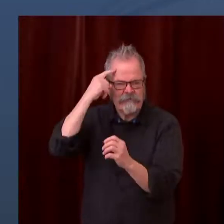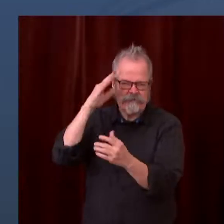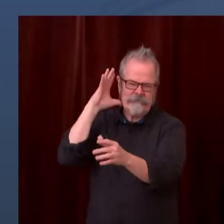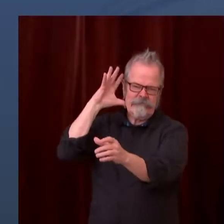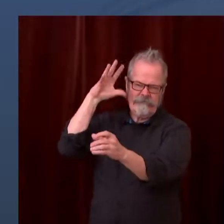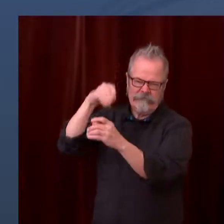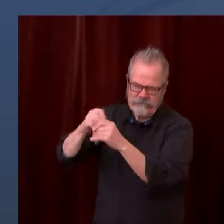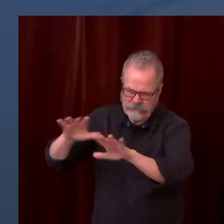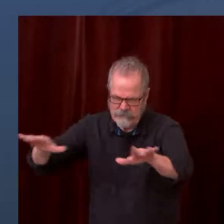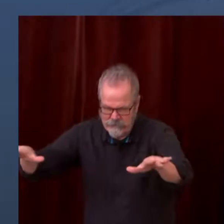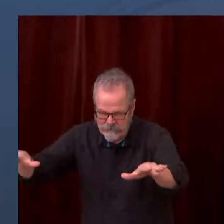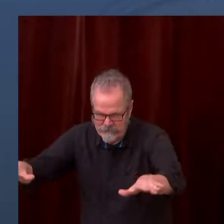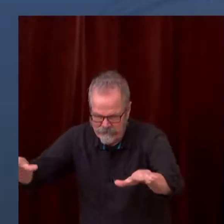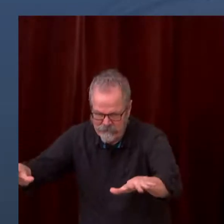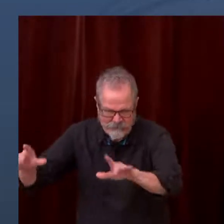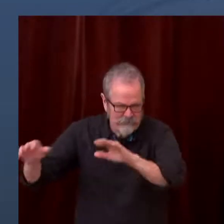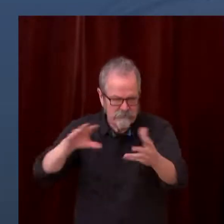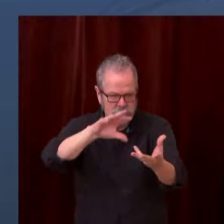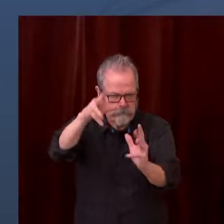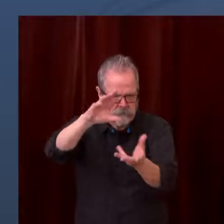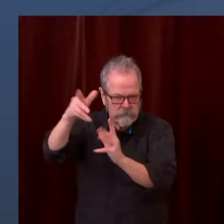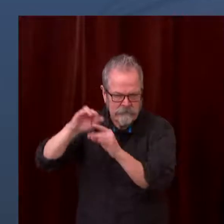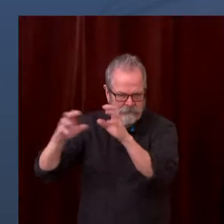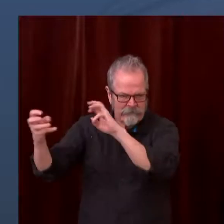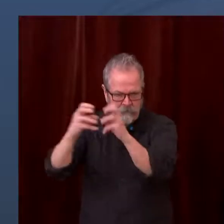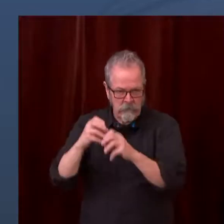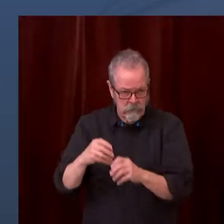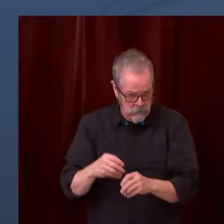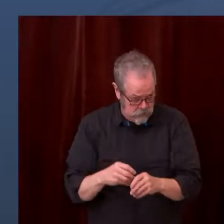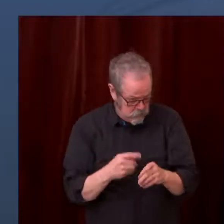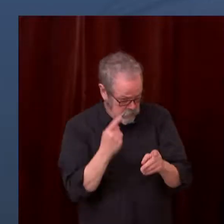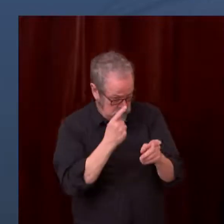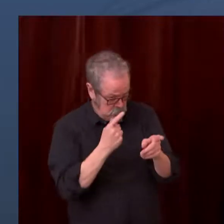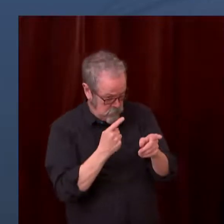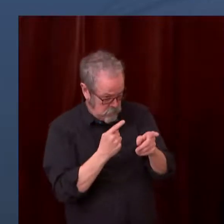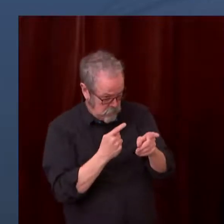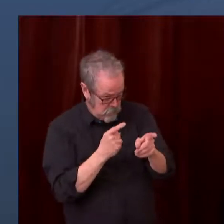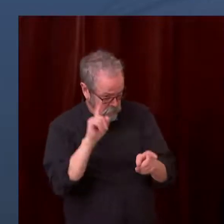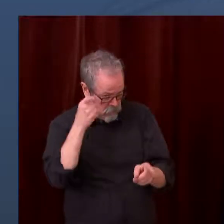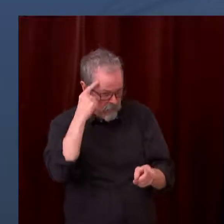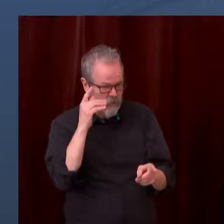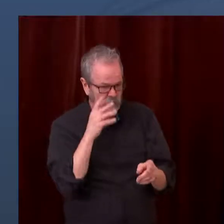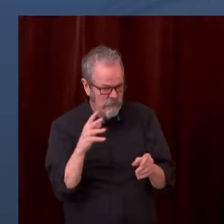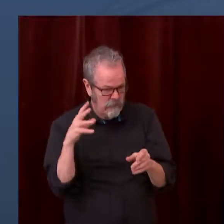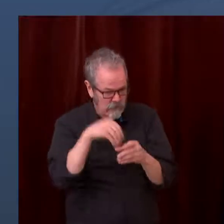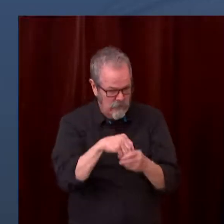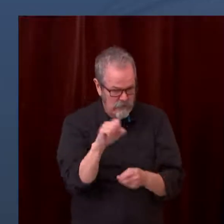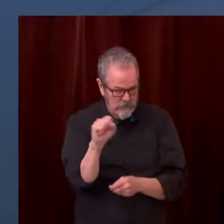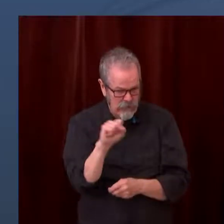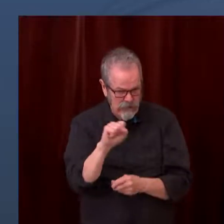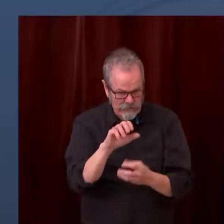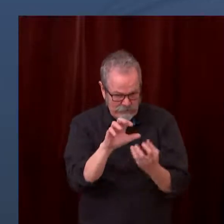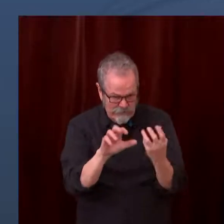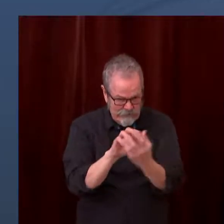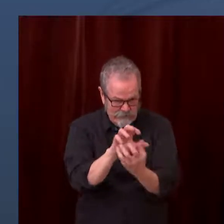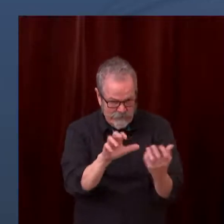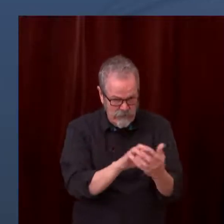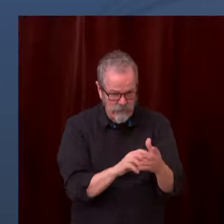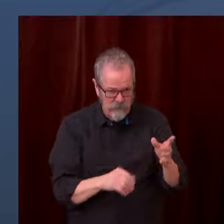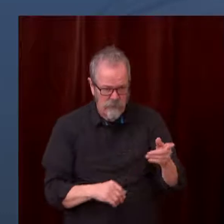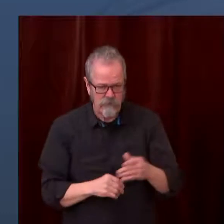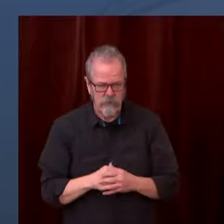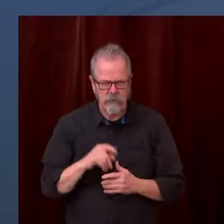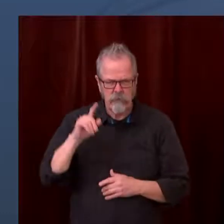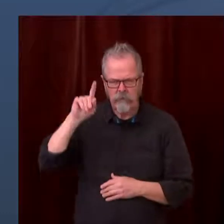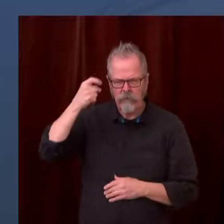to in-school learning? Well, I have had conversations with both sides of the bargaining table. And if I felt that that would be helpful, I would do so.